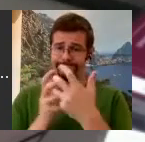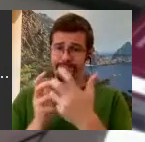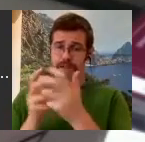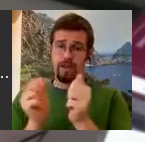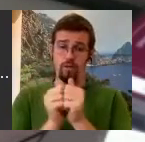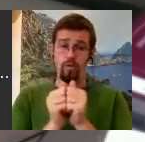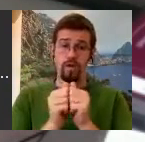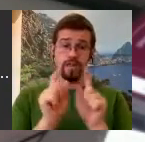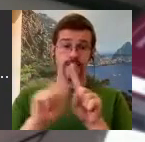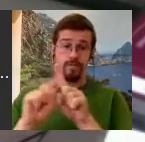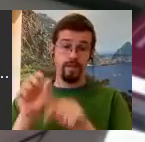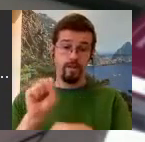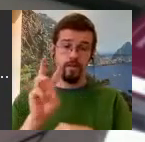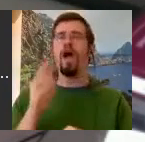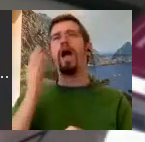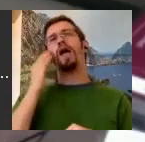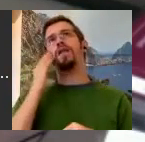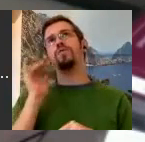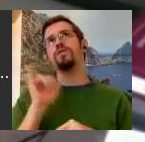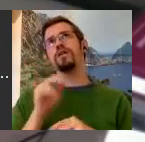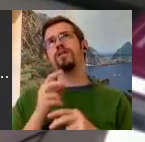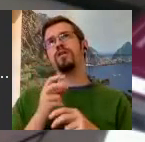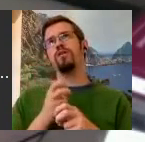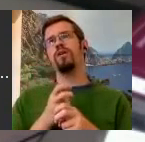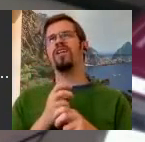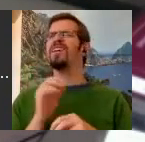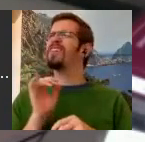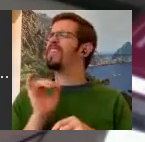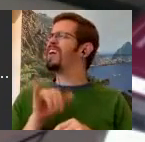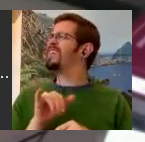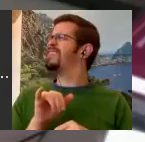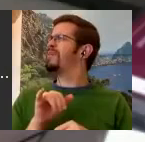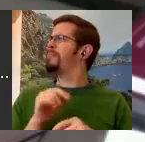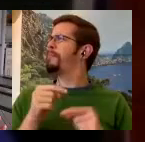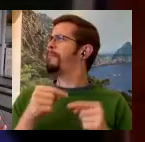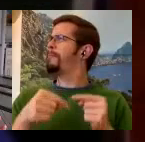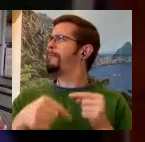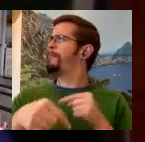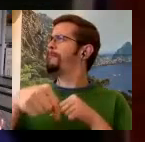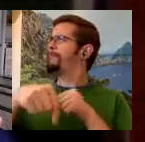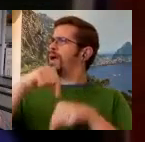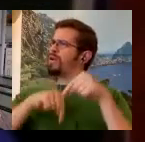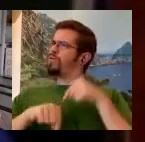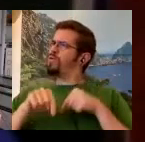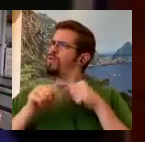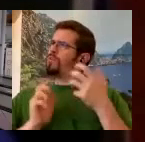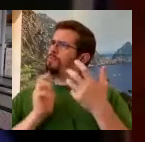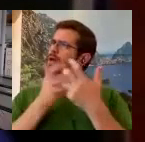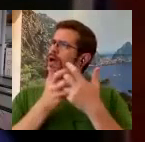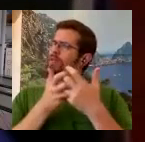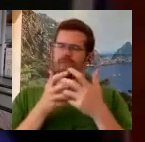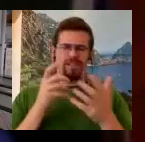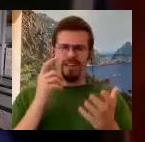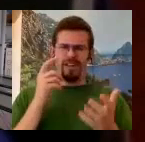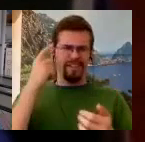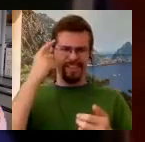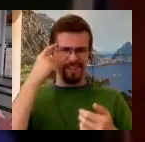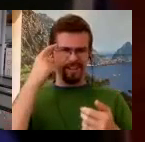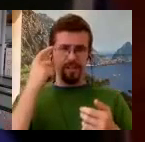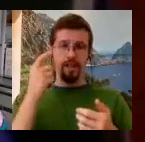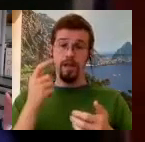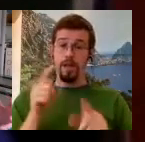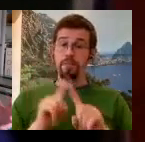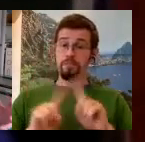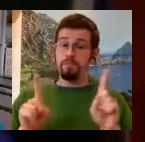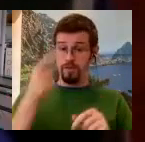guess you call that backward compatible. Is that what they call that? I don't know, but don't you agree, Steve, that if we could